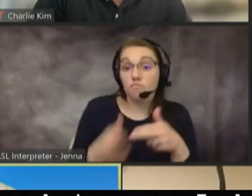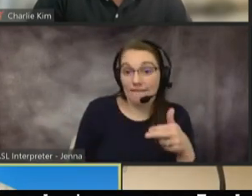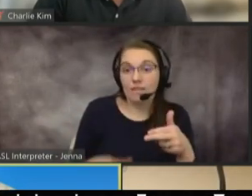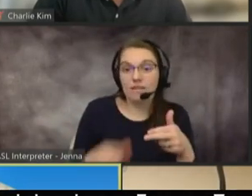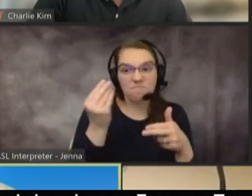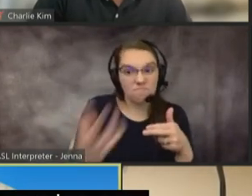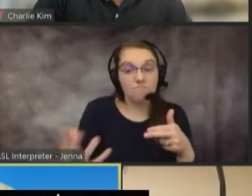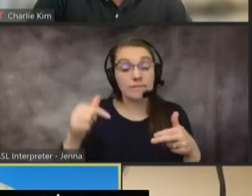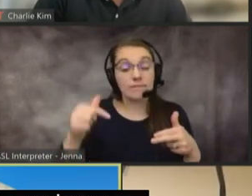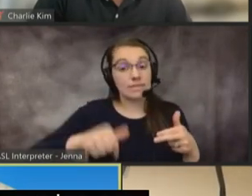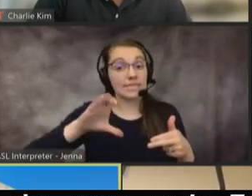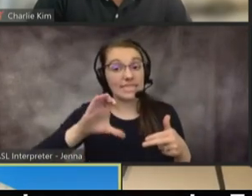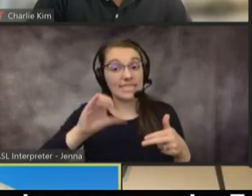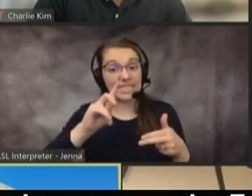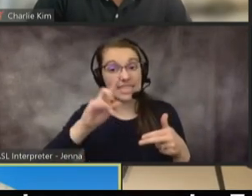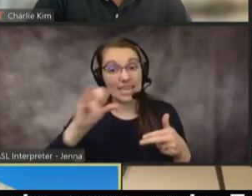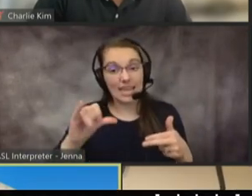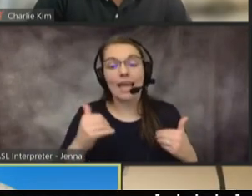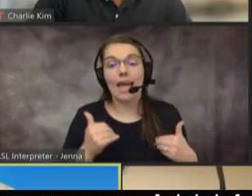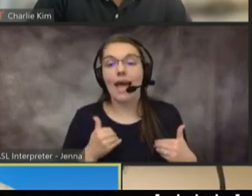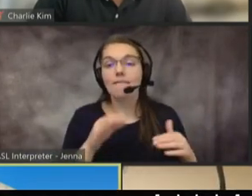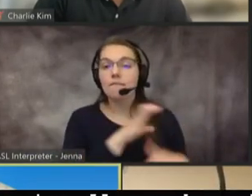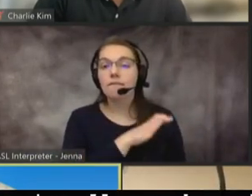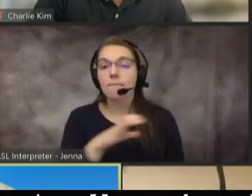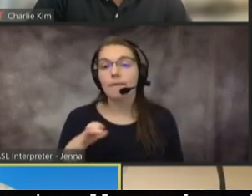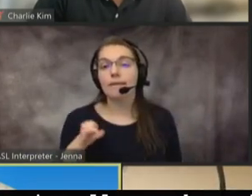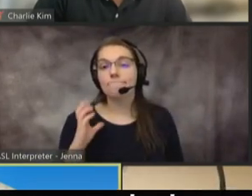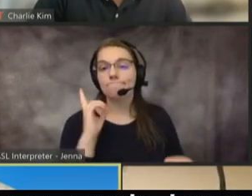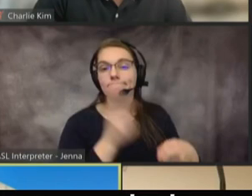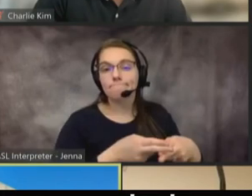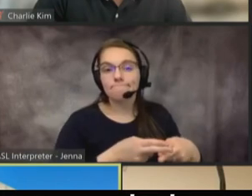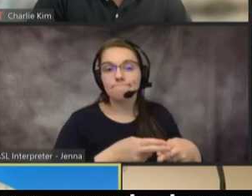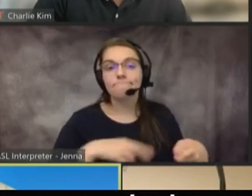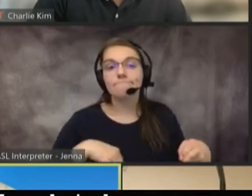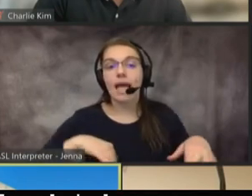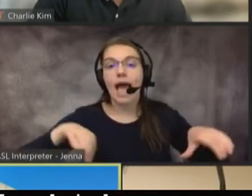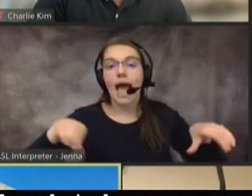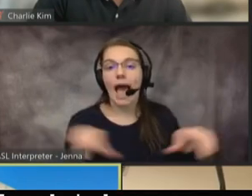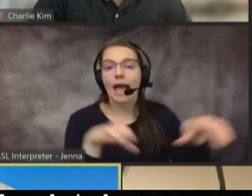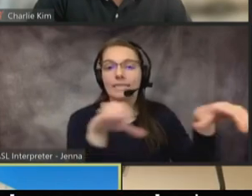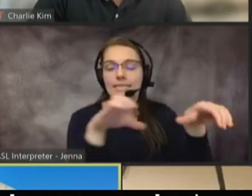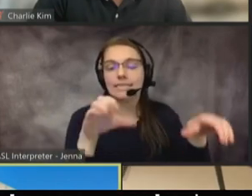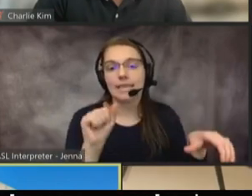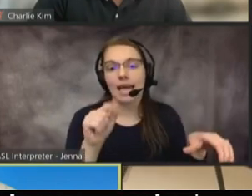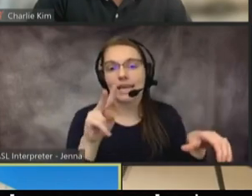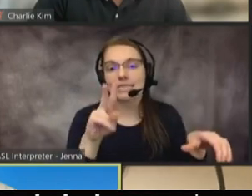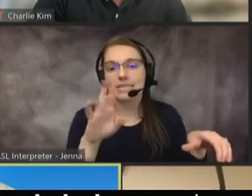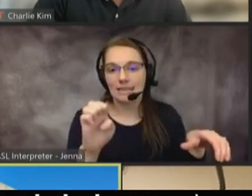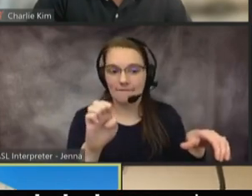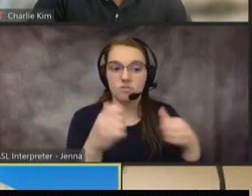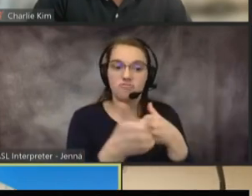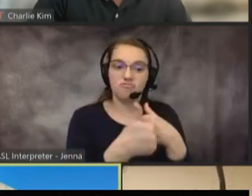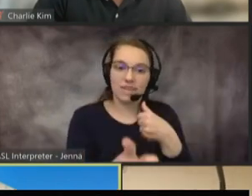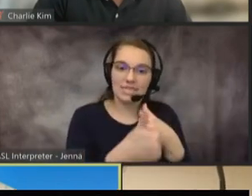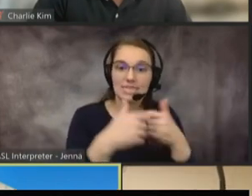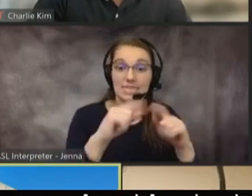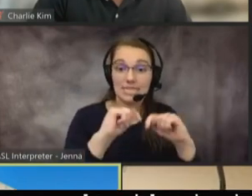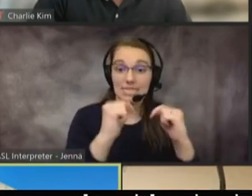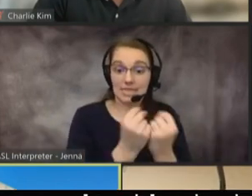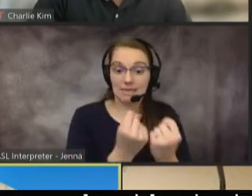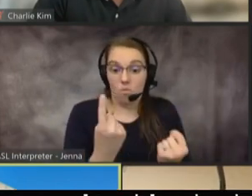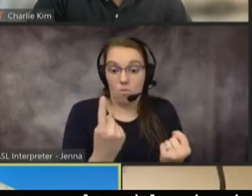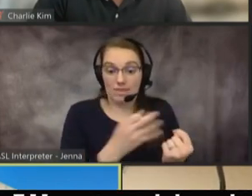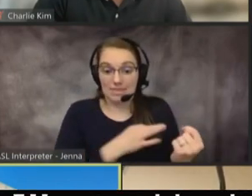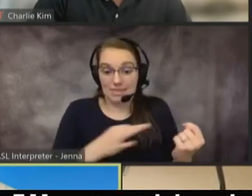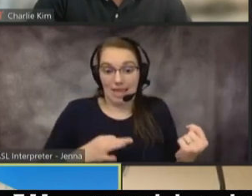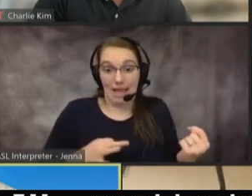has a committee called the Active Transit Team, which a member of my staff is a part of, and they look